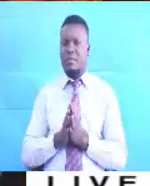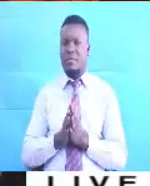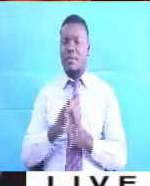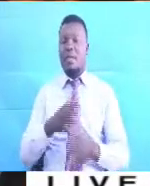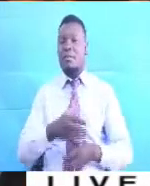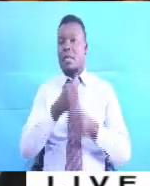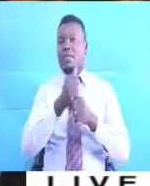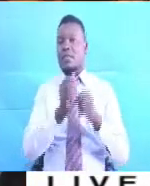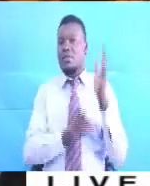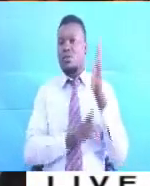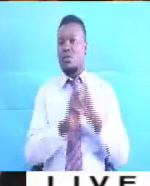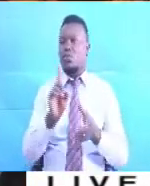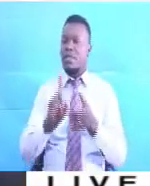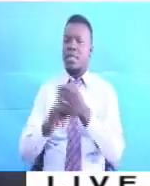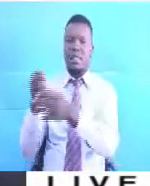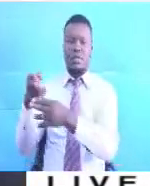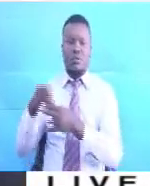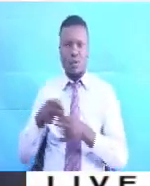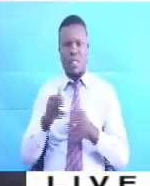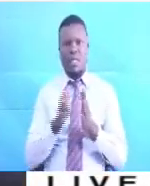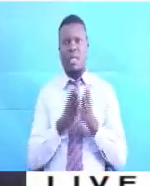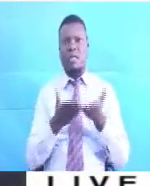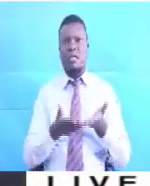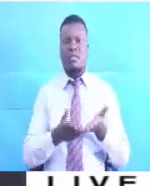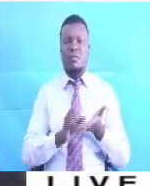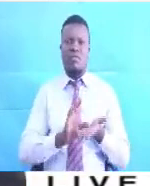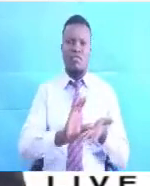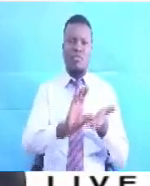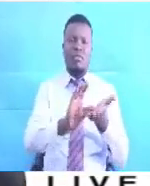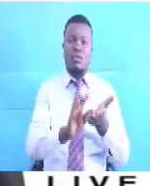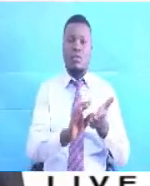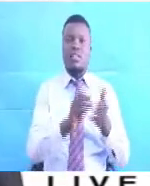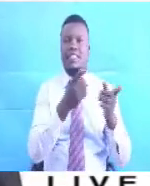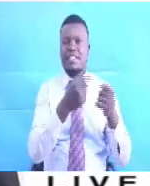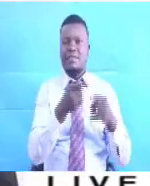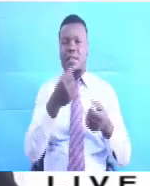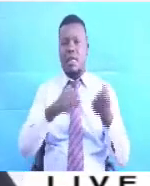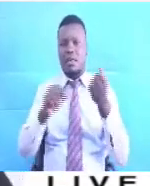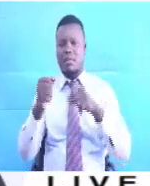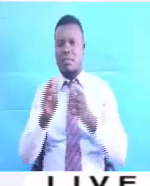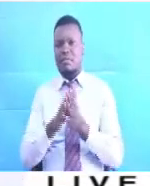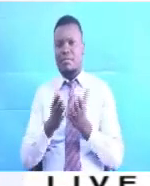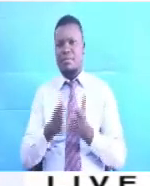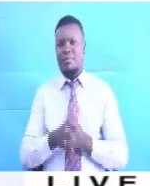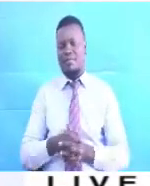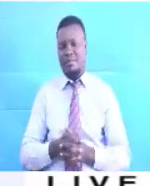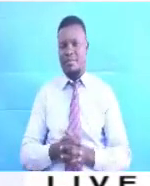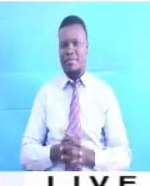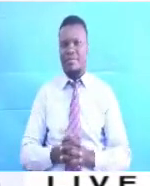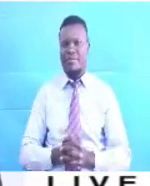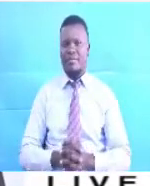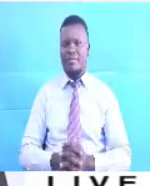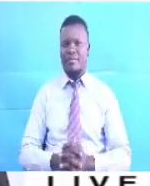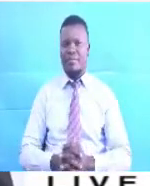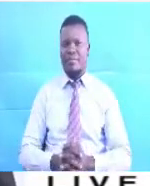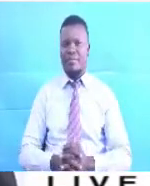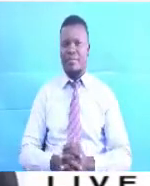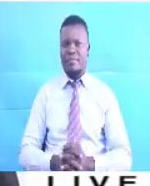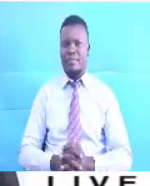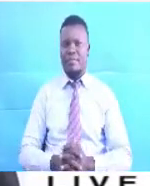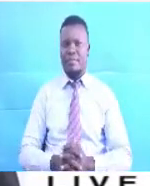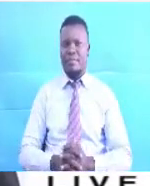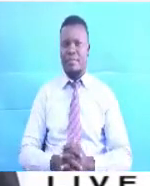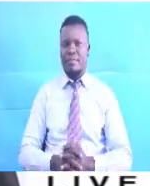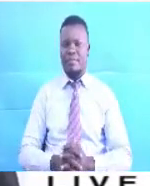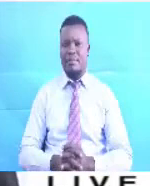getting loans to generate production and also create employment. So that's one. The important